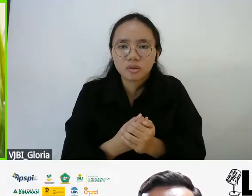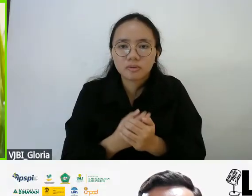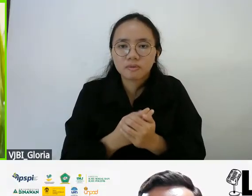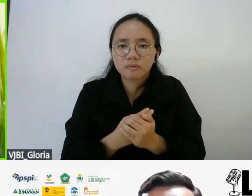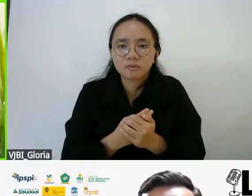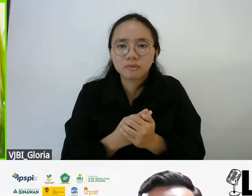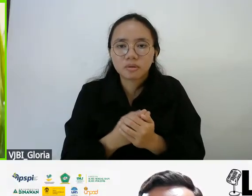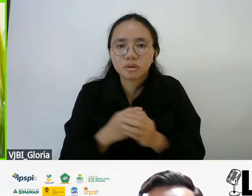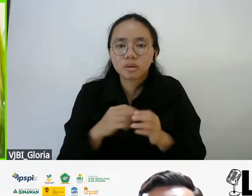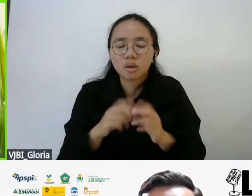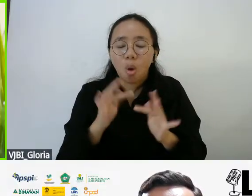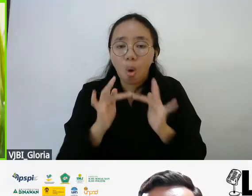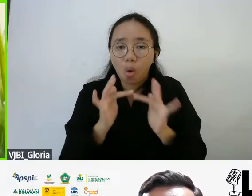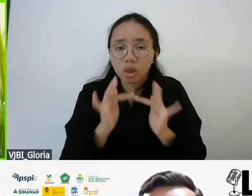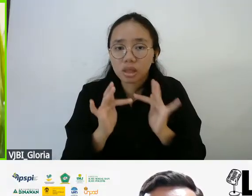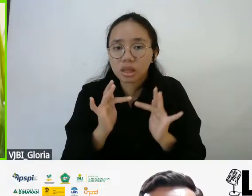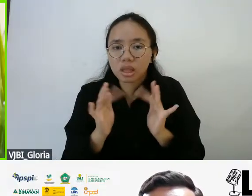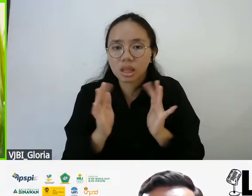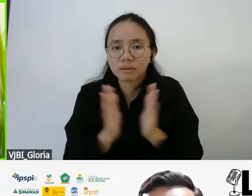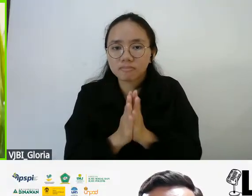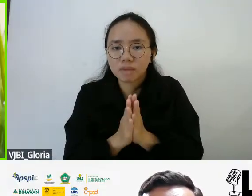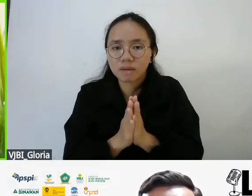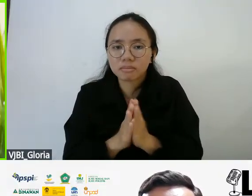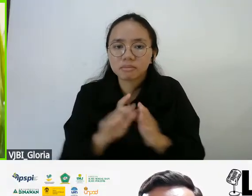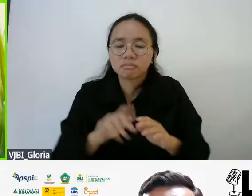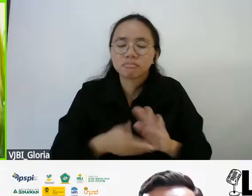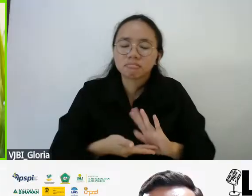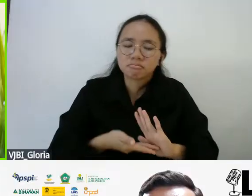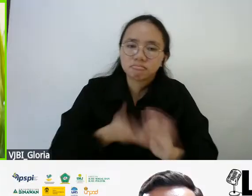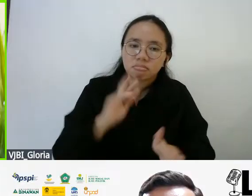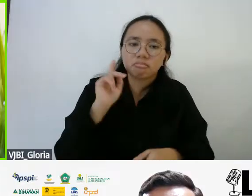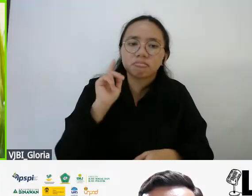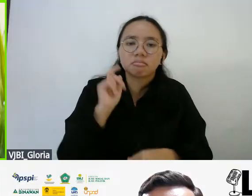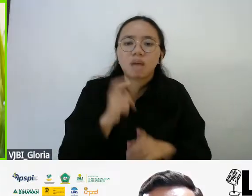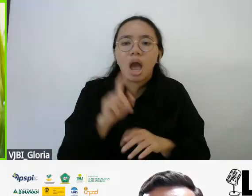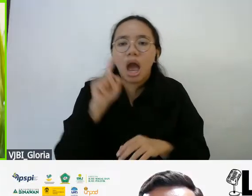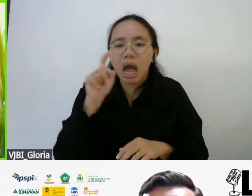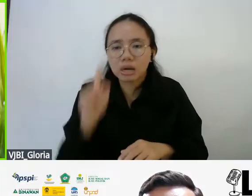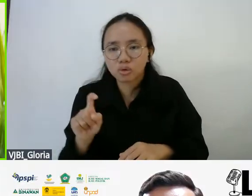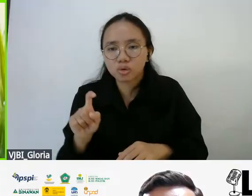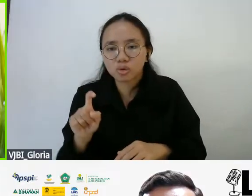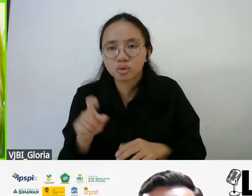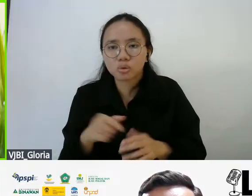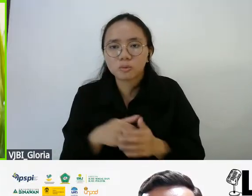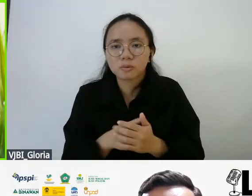first to make sure that support group is reputable before I add it to my list.